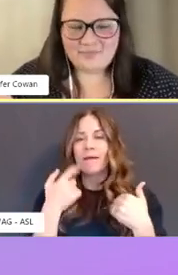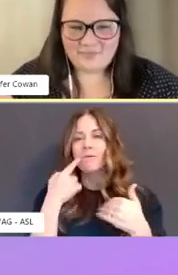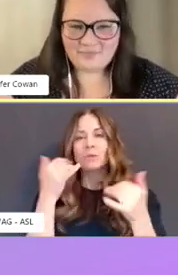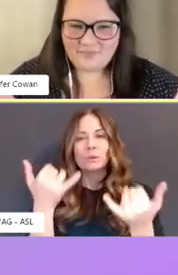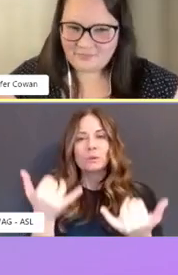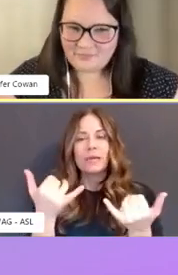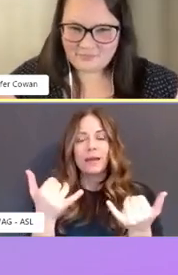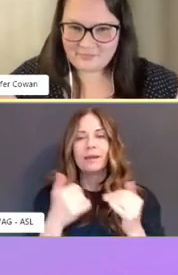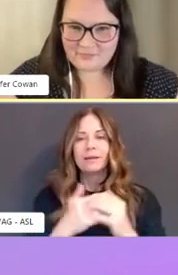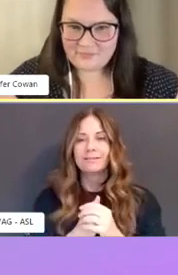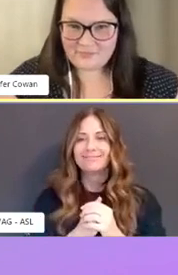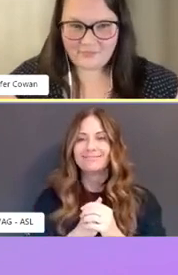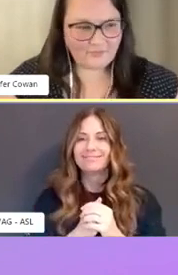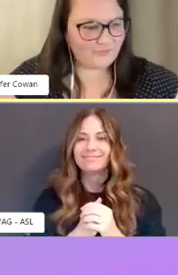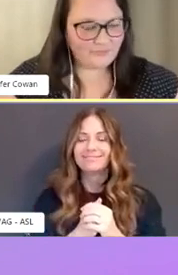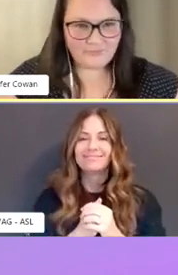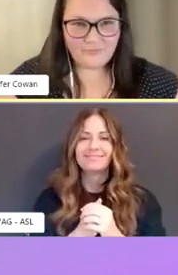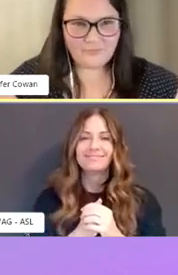today.